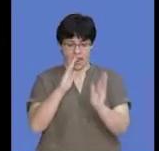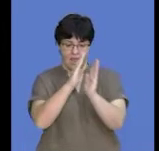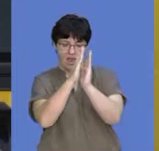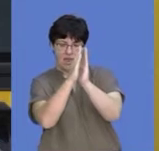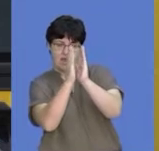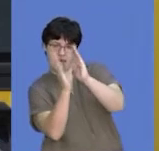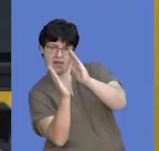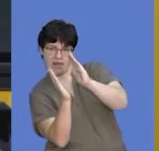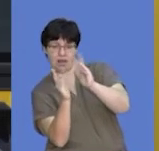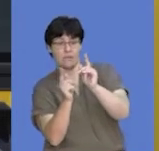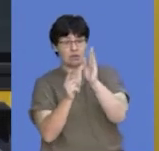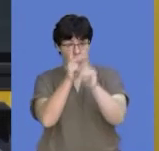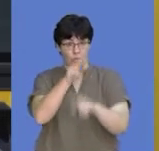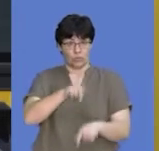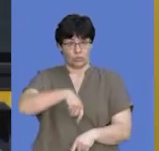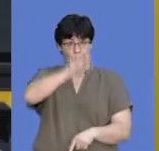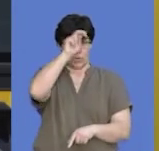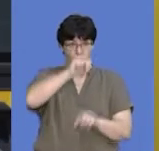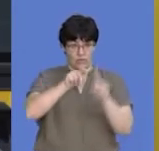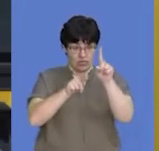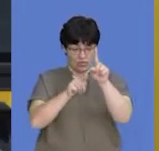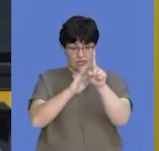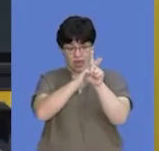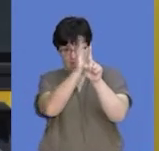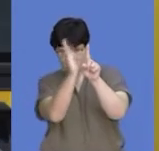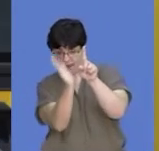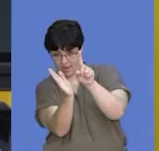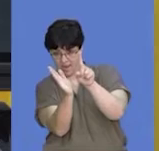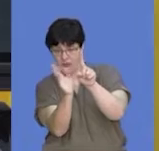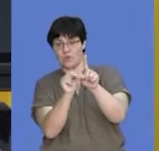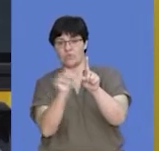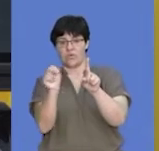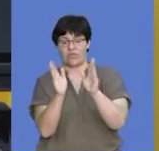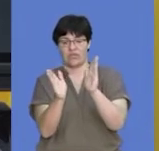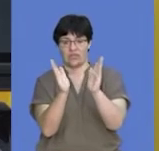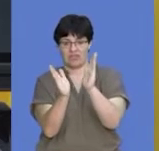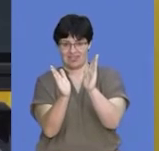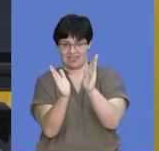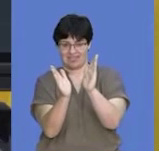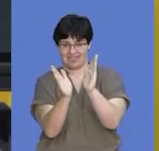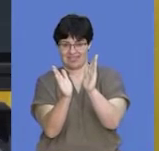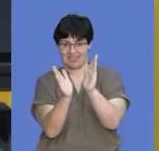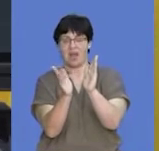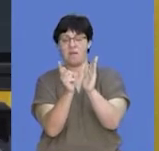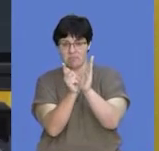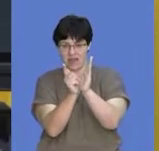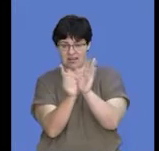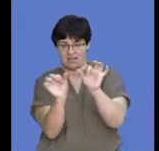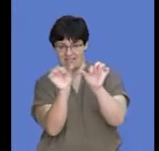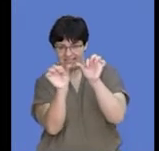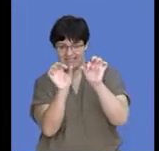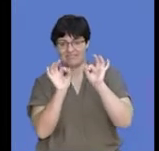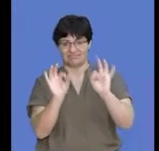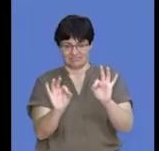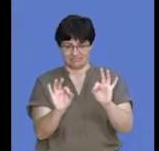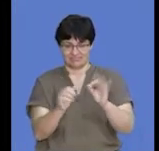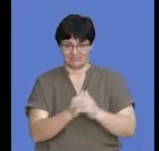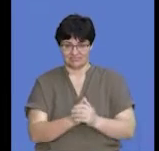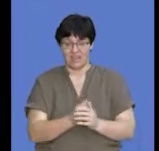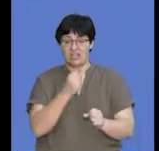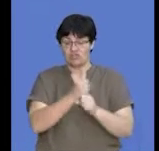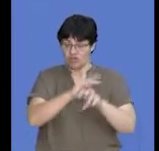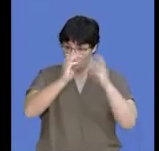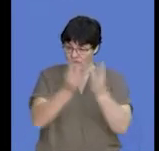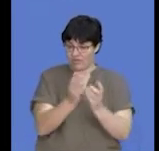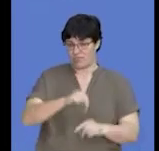angle is between the North Pole and the north, which is according to its geographic north. So this